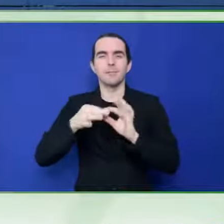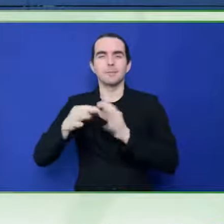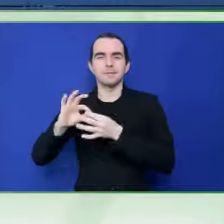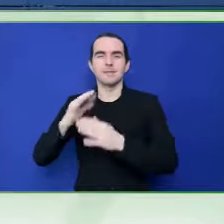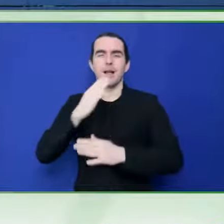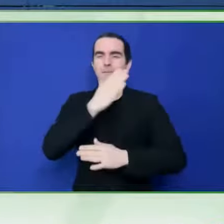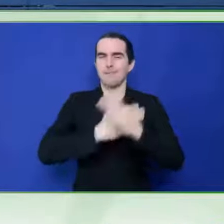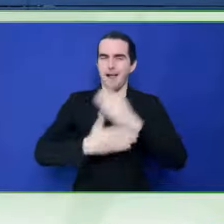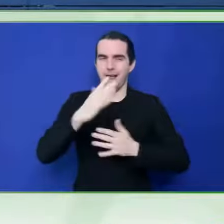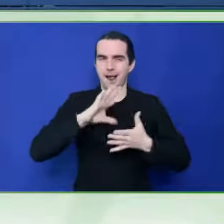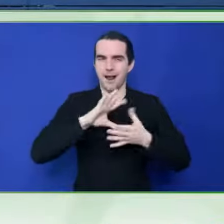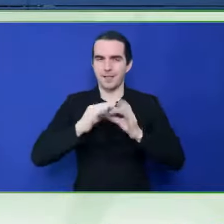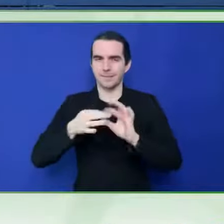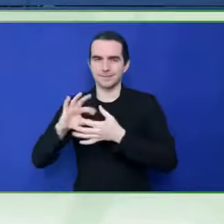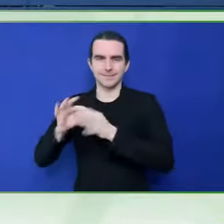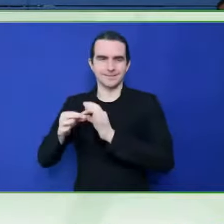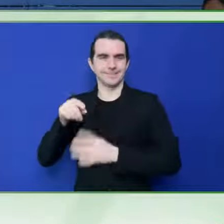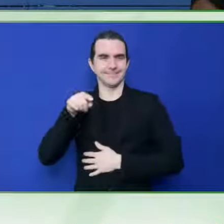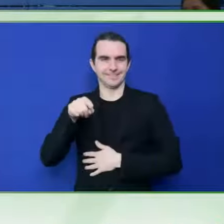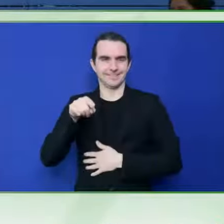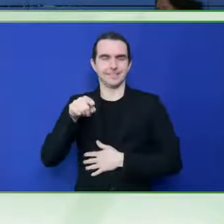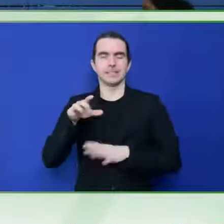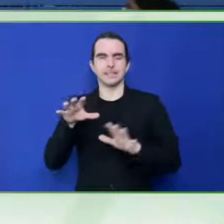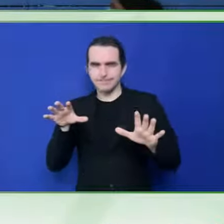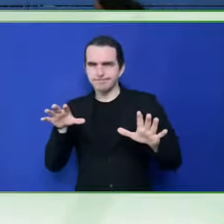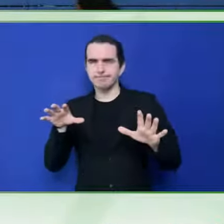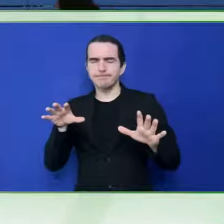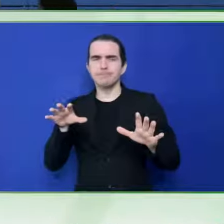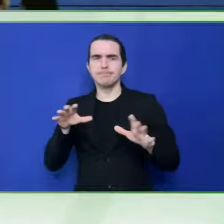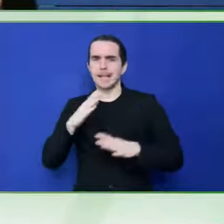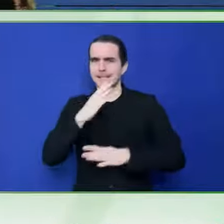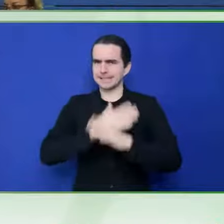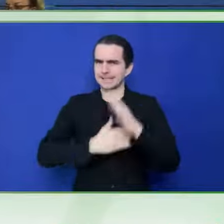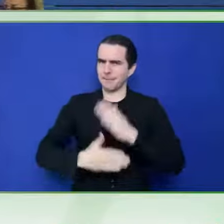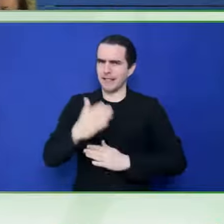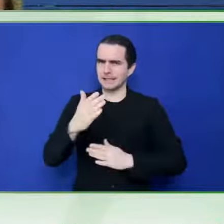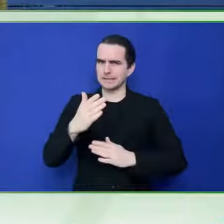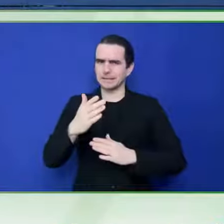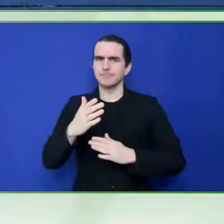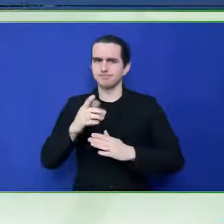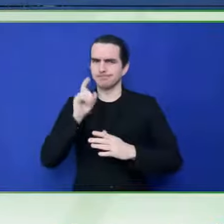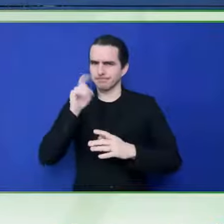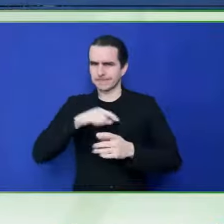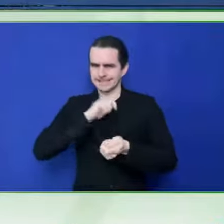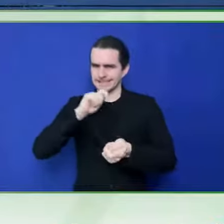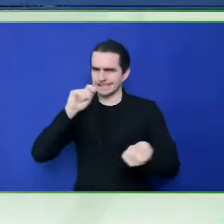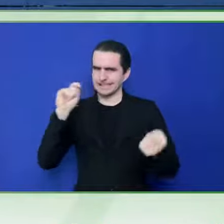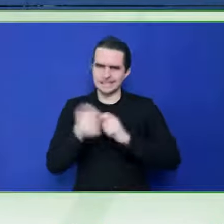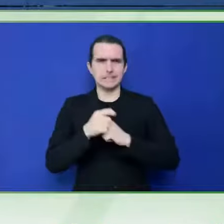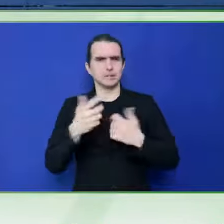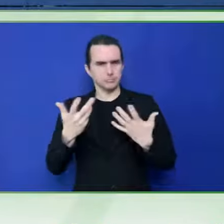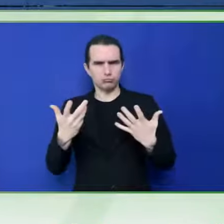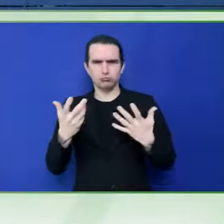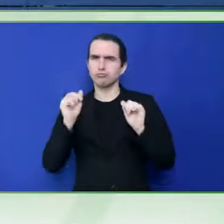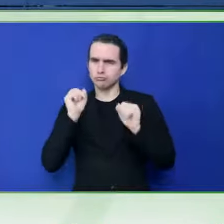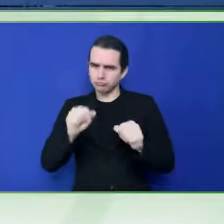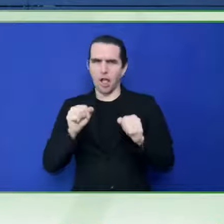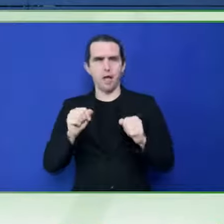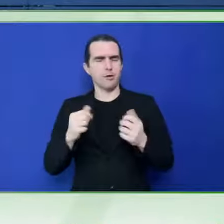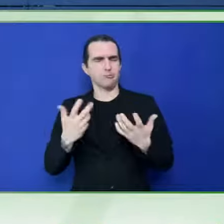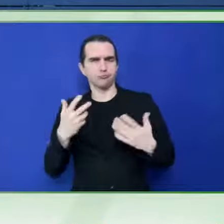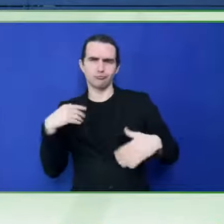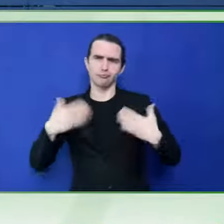Psychologists say that when your body doesn't work, the one thing you can control is your sense of style, and therefore it enhances